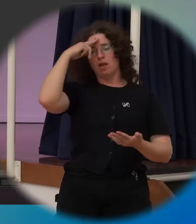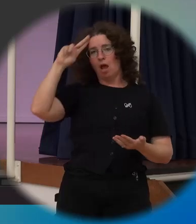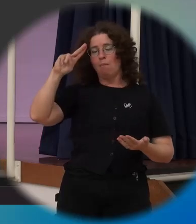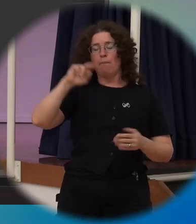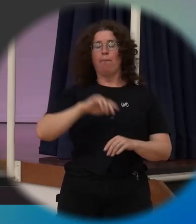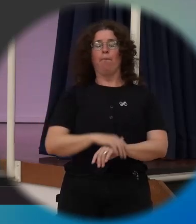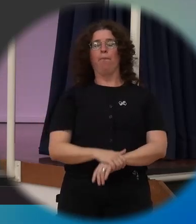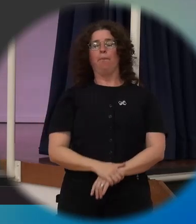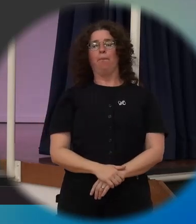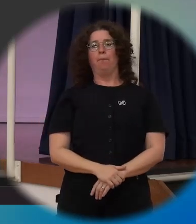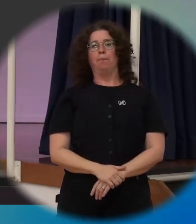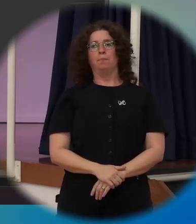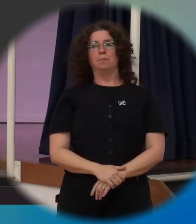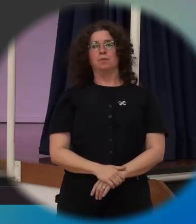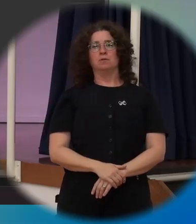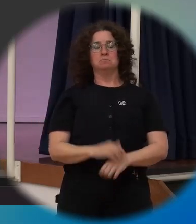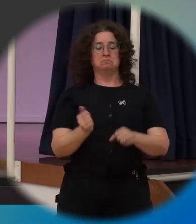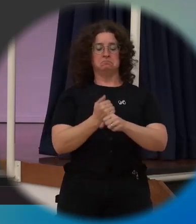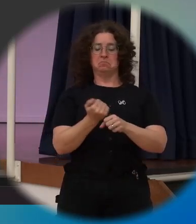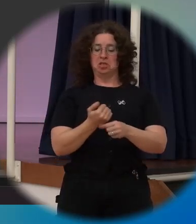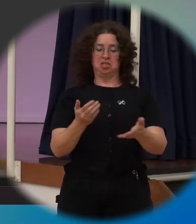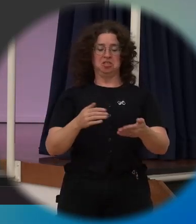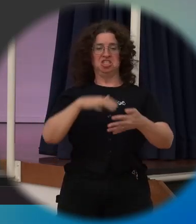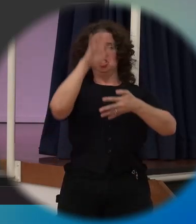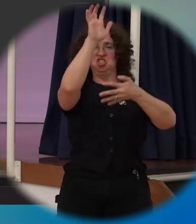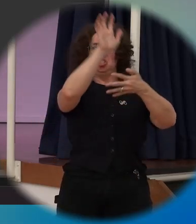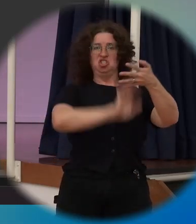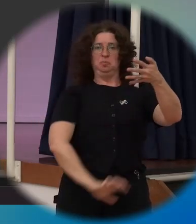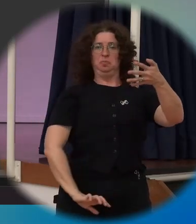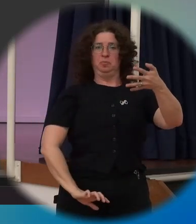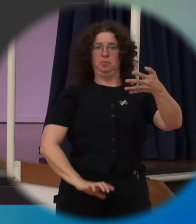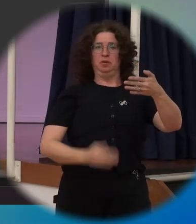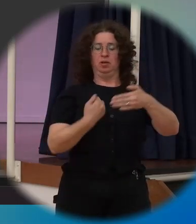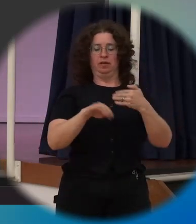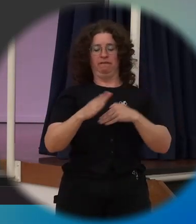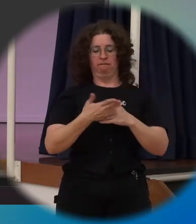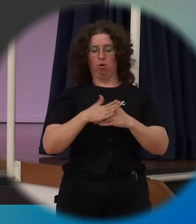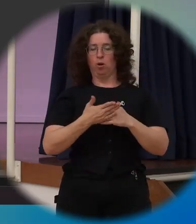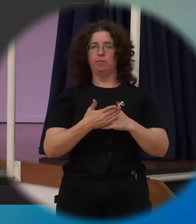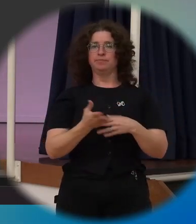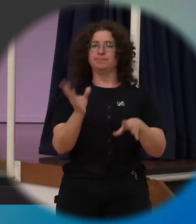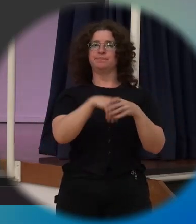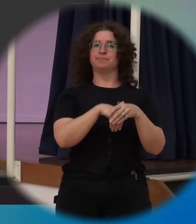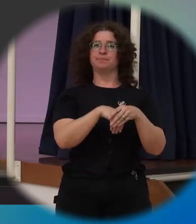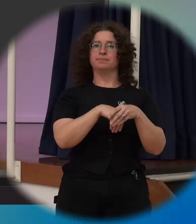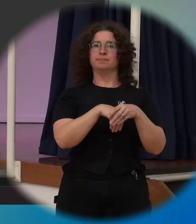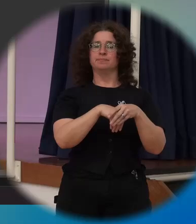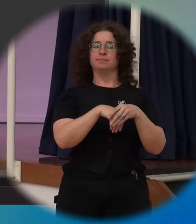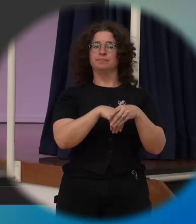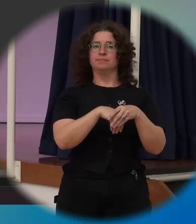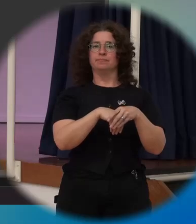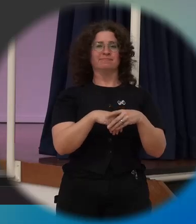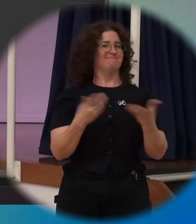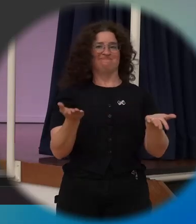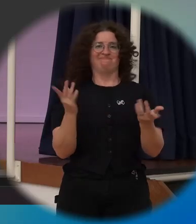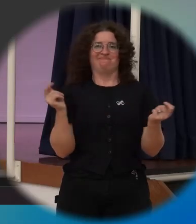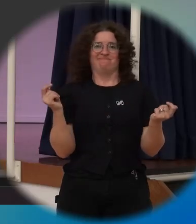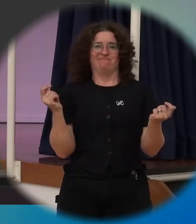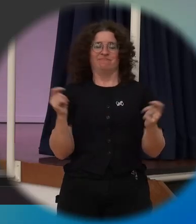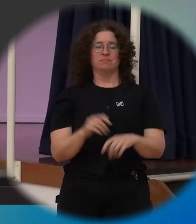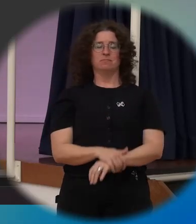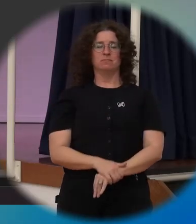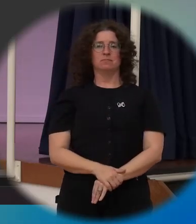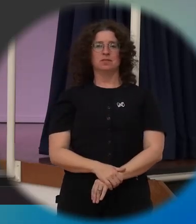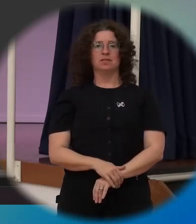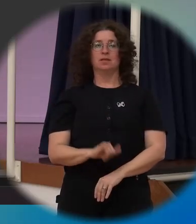namespace, and it is created. All these scripts that are in this folder are now part of this assembly. It's really as simple as that. You